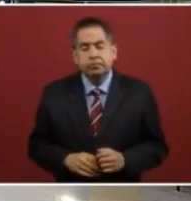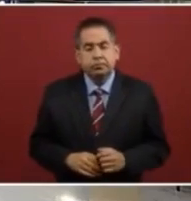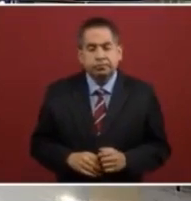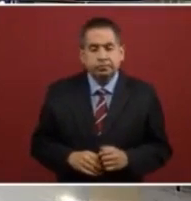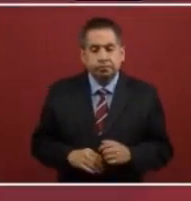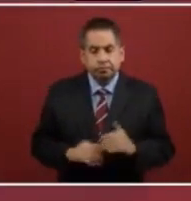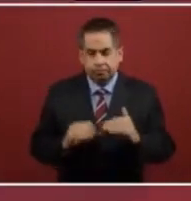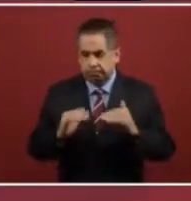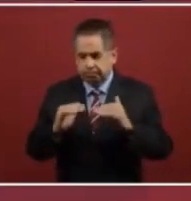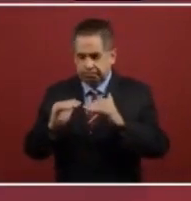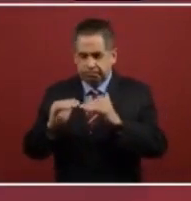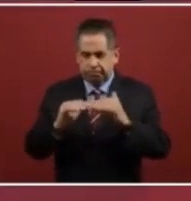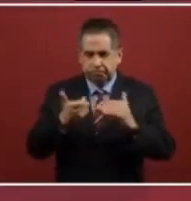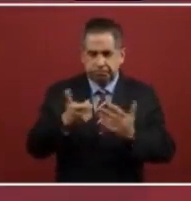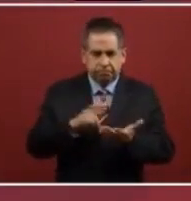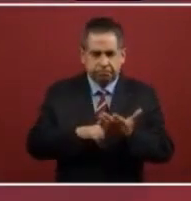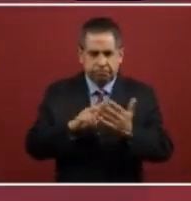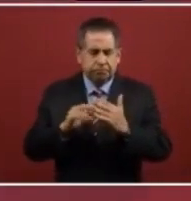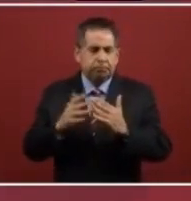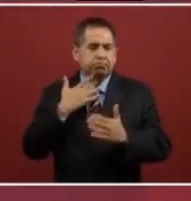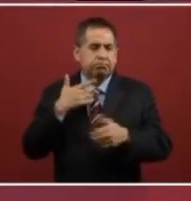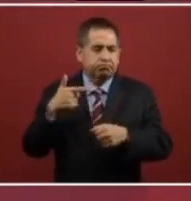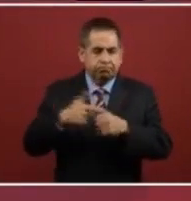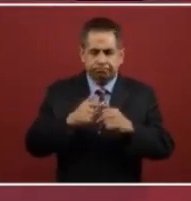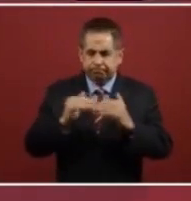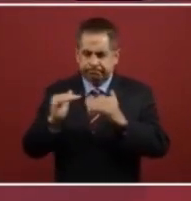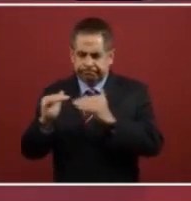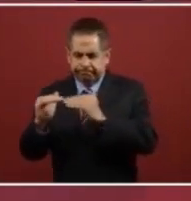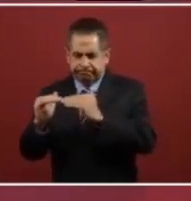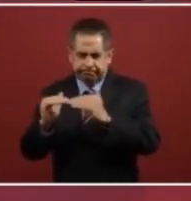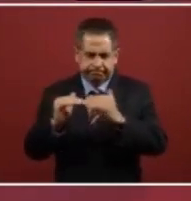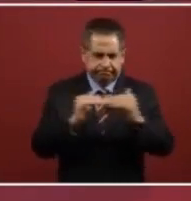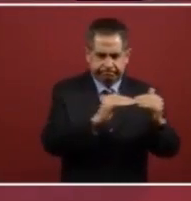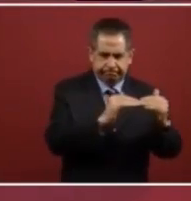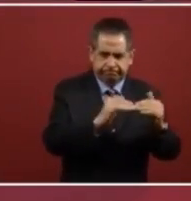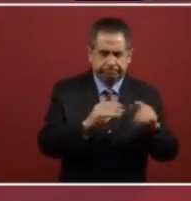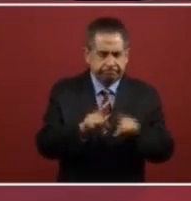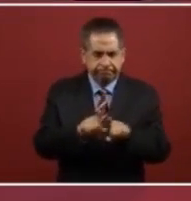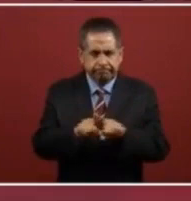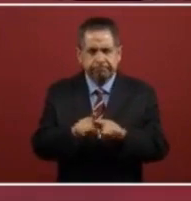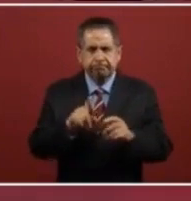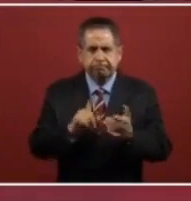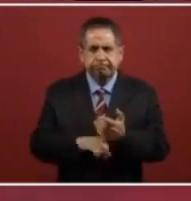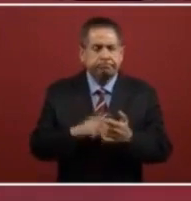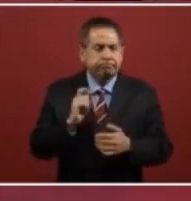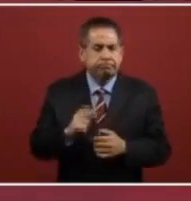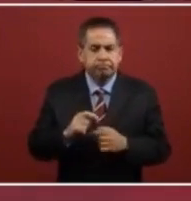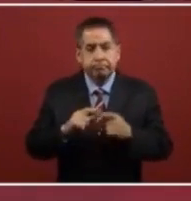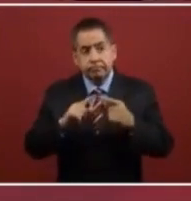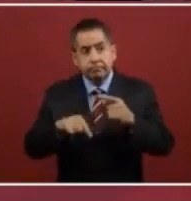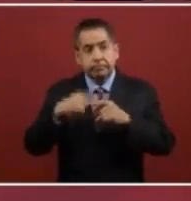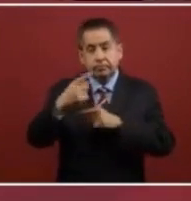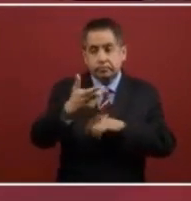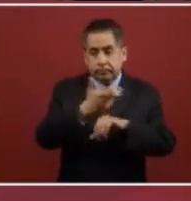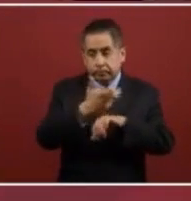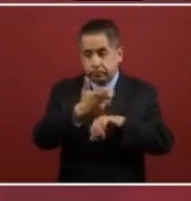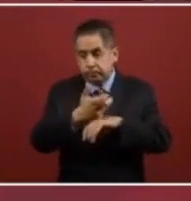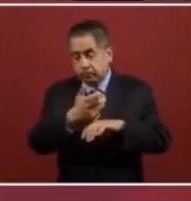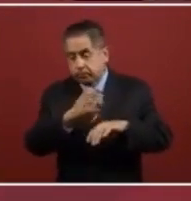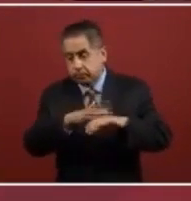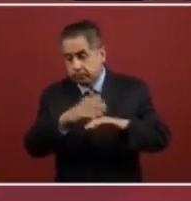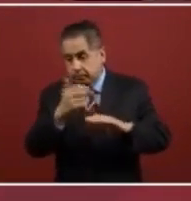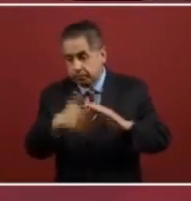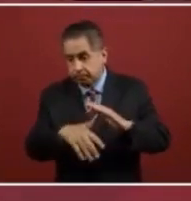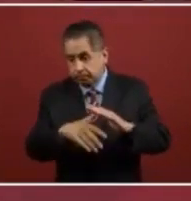decreased homologaron los precios de 18%. combustibles And con lo also, que cuestan los so, combustibles del otro lado de la frontera, so they del also lado